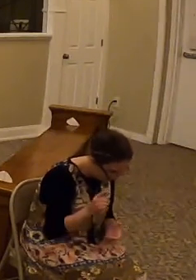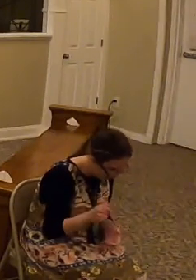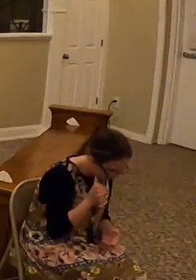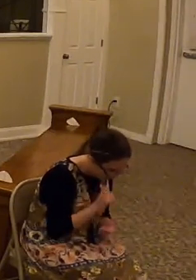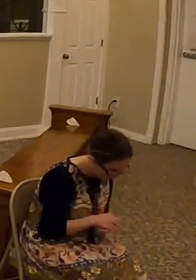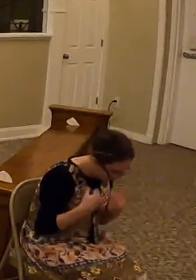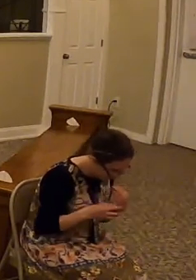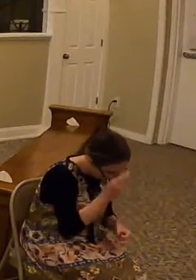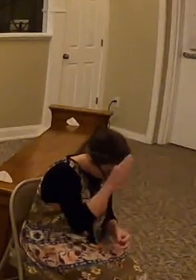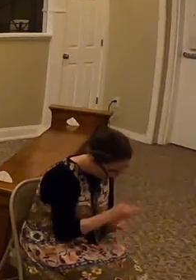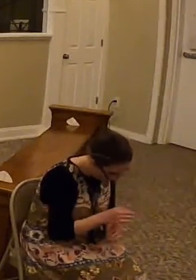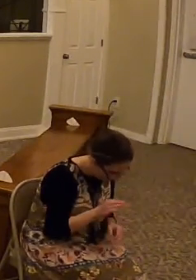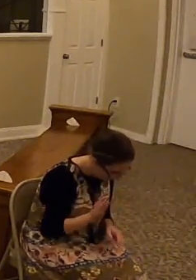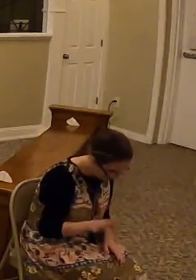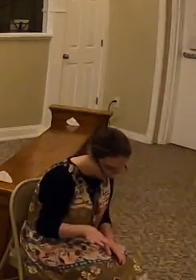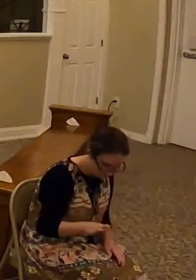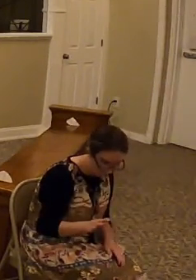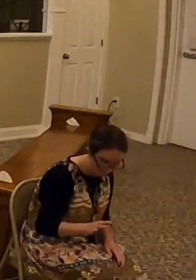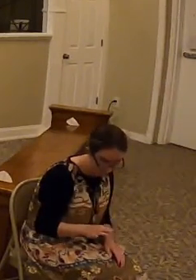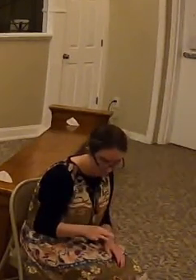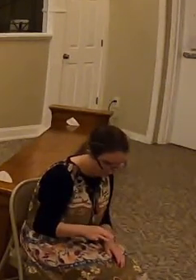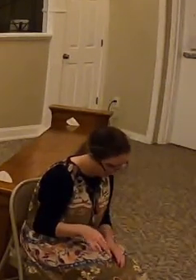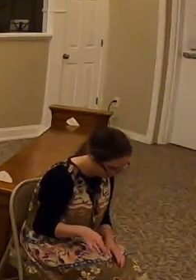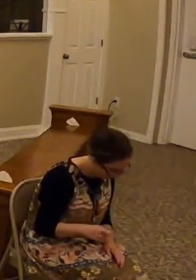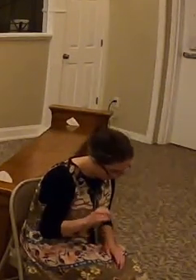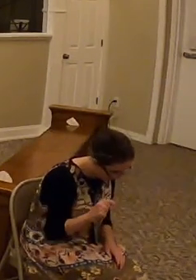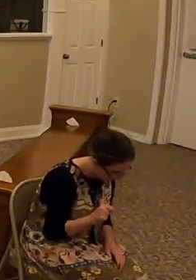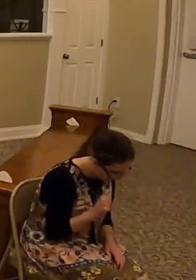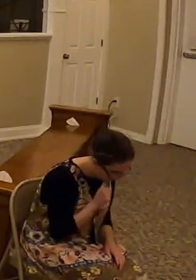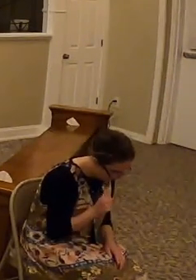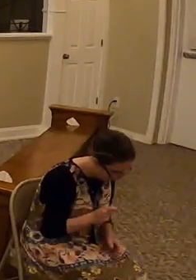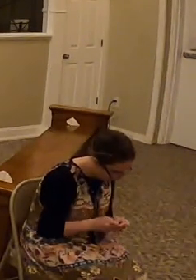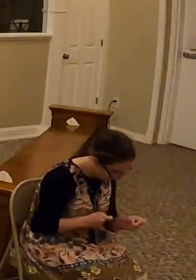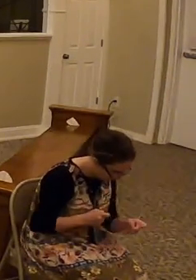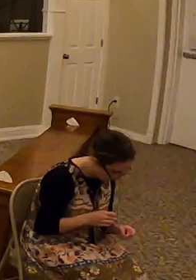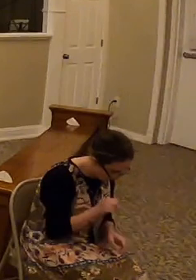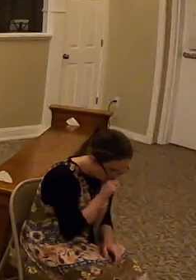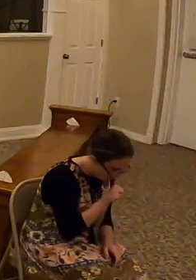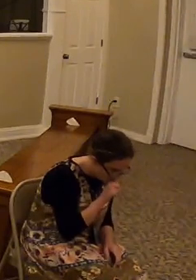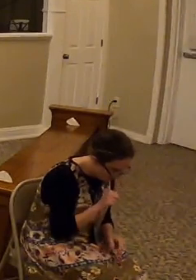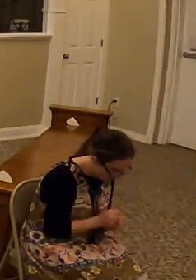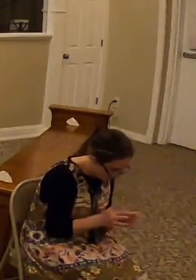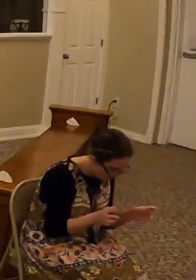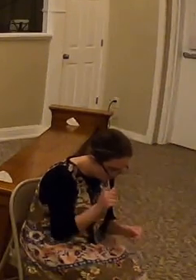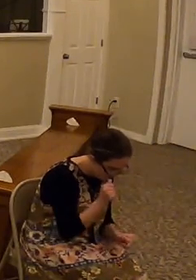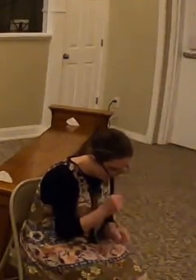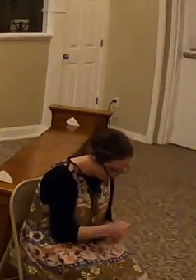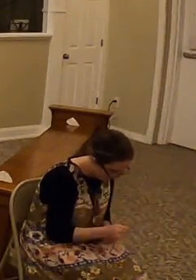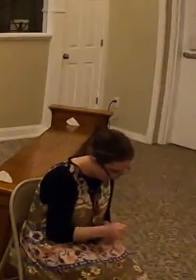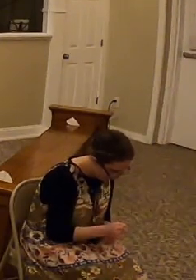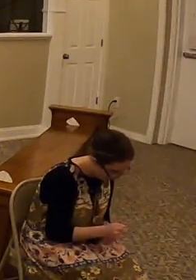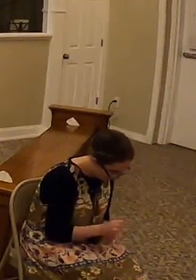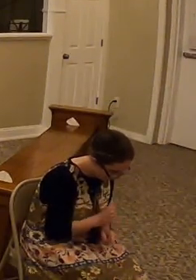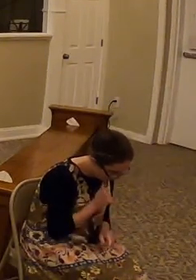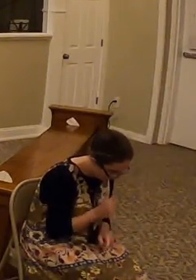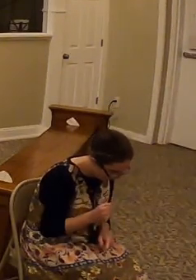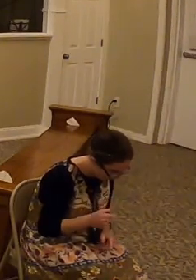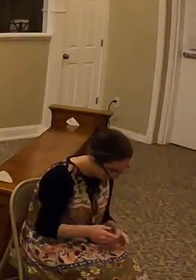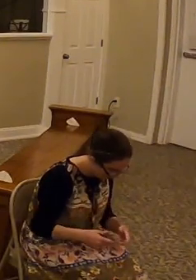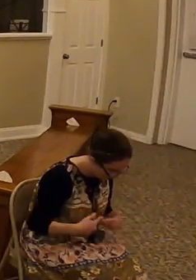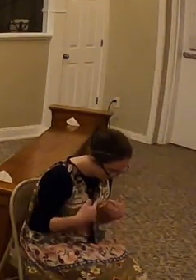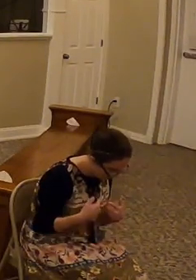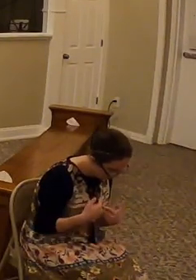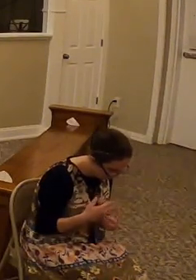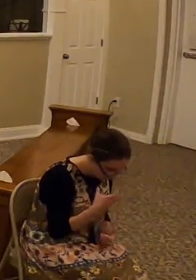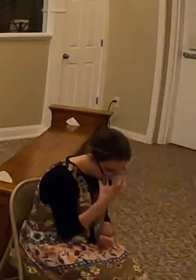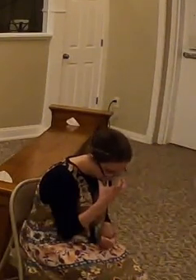wife, having faithful children, not accused of riot or unruly, for a bishop must be blameless as the steward of God, not self-willed, not